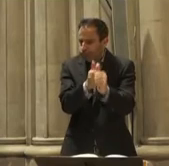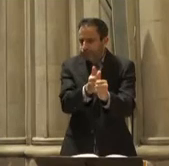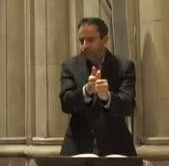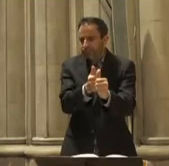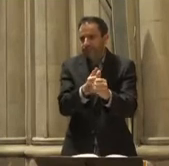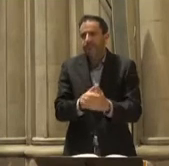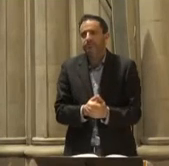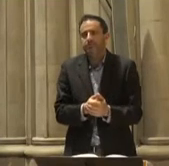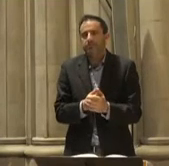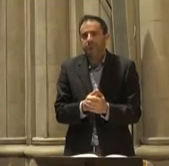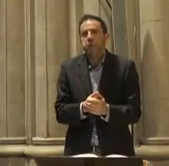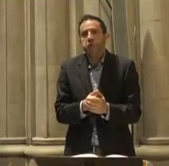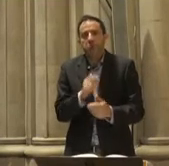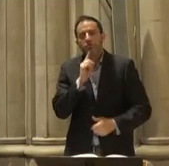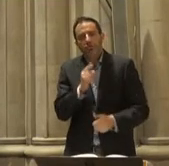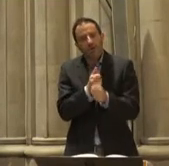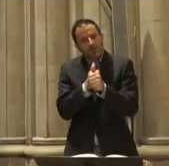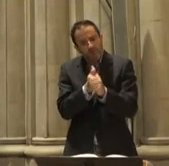thoroughly scriptural.